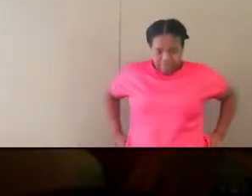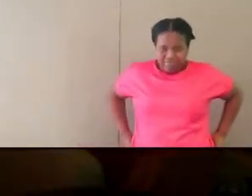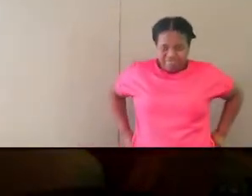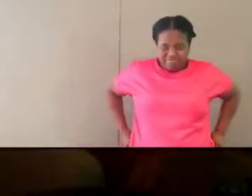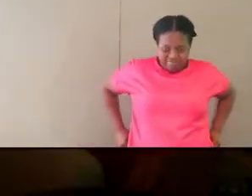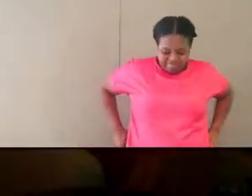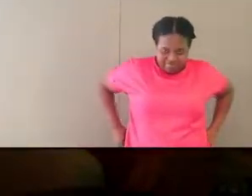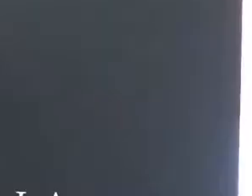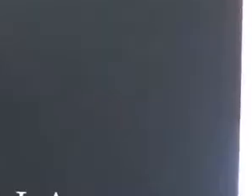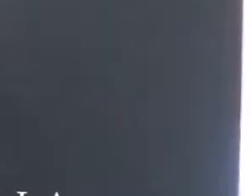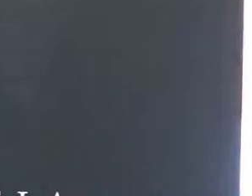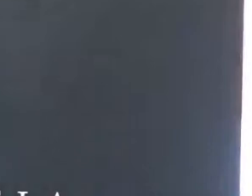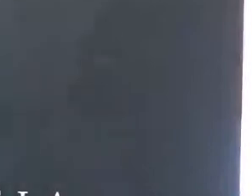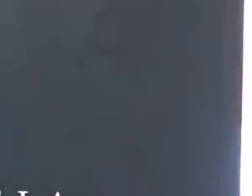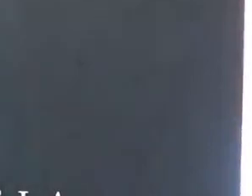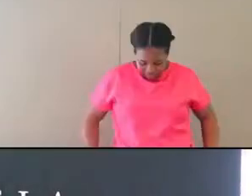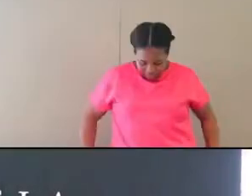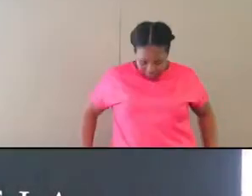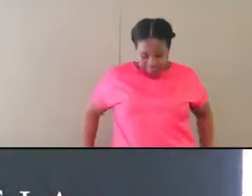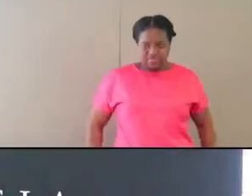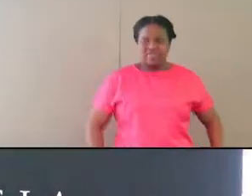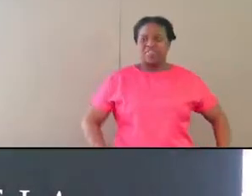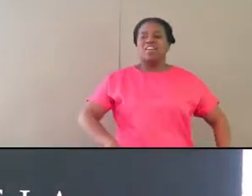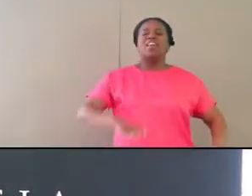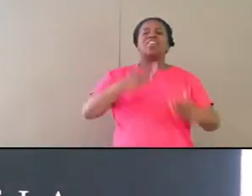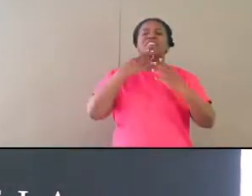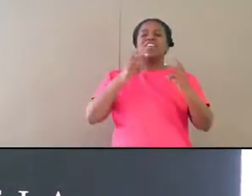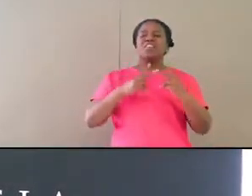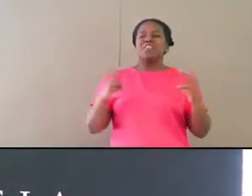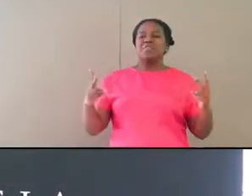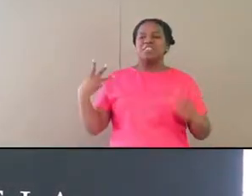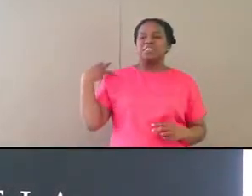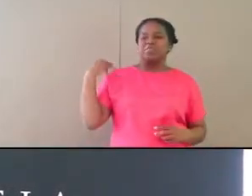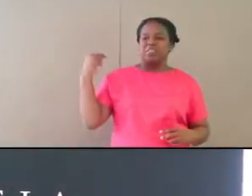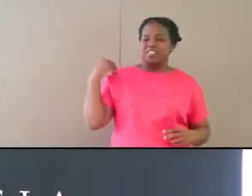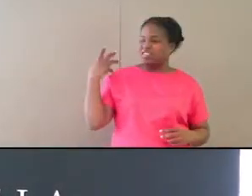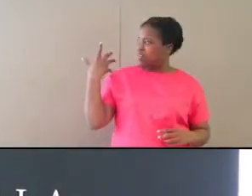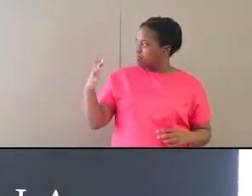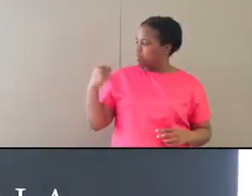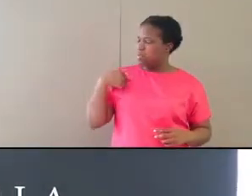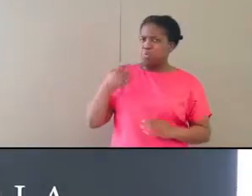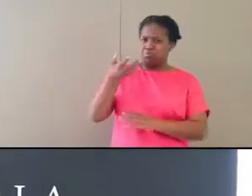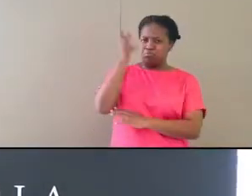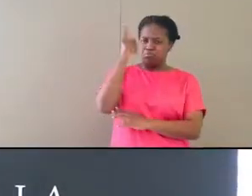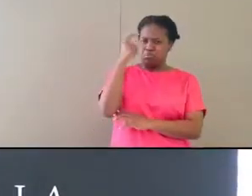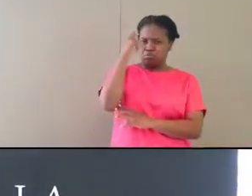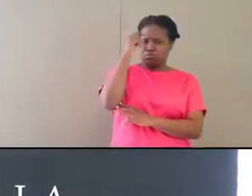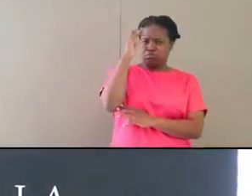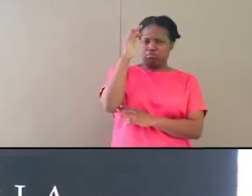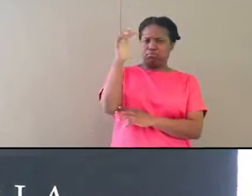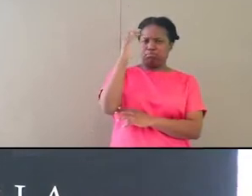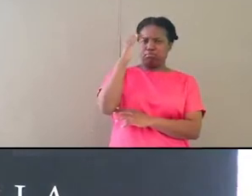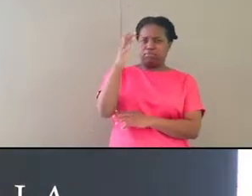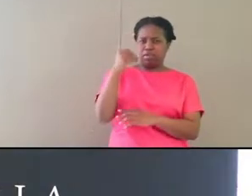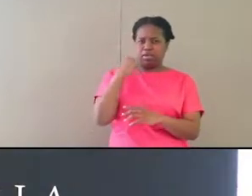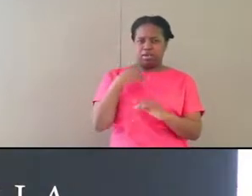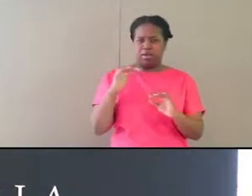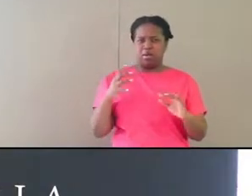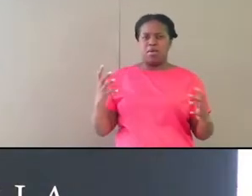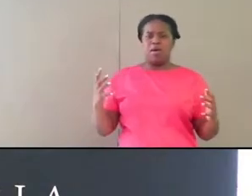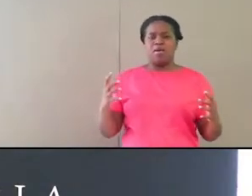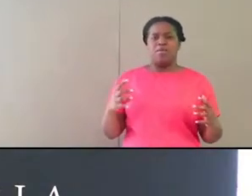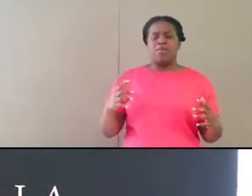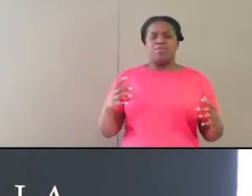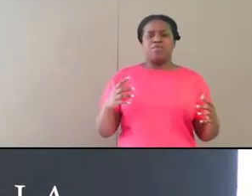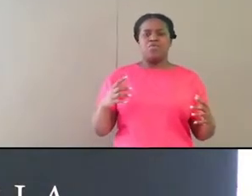Thank you very much, Minister. Really thought-provoking inputs and really useful, really just to bring it together and harness a number